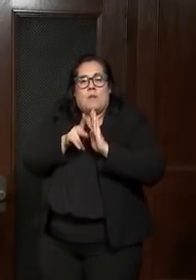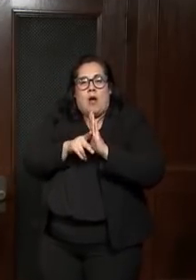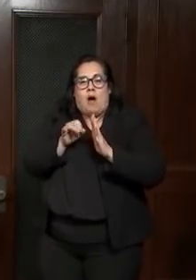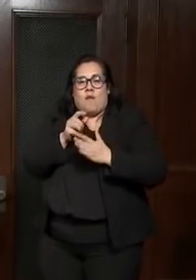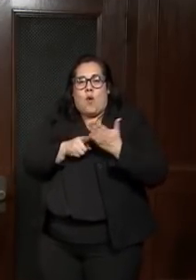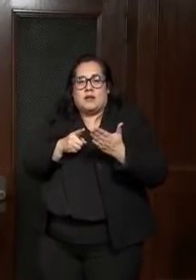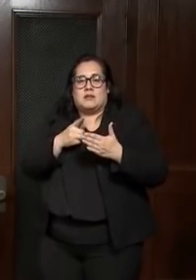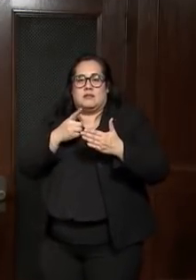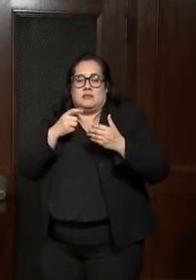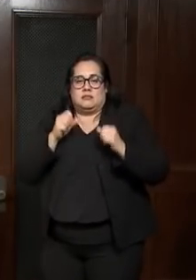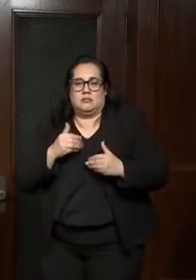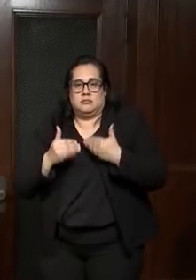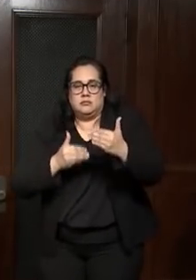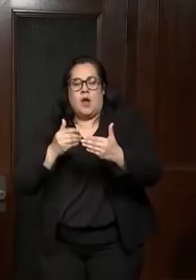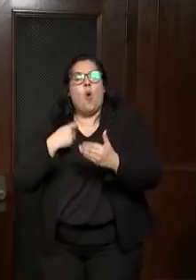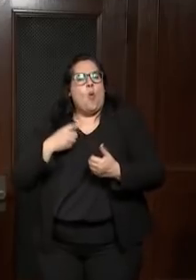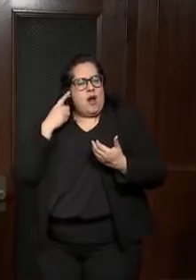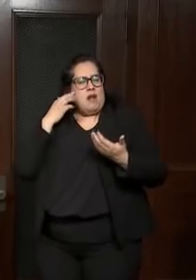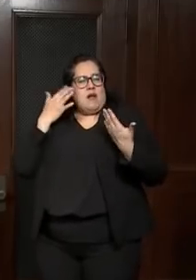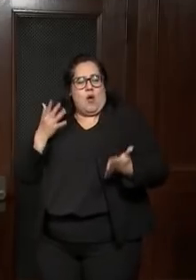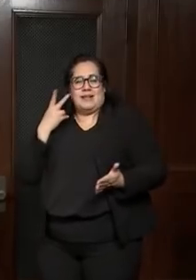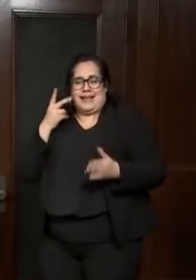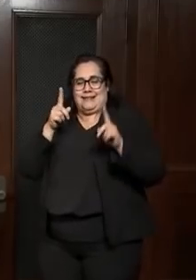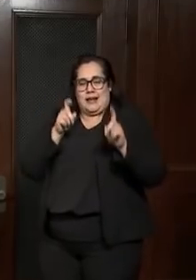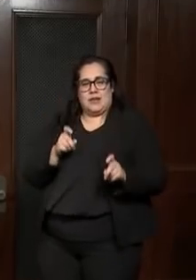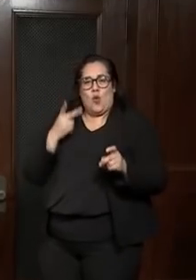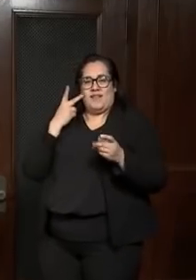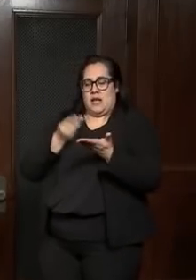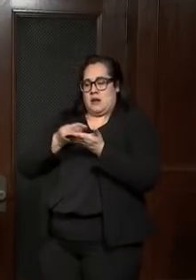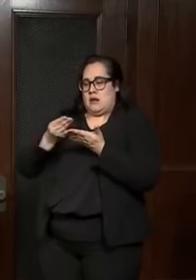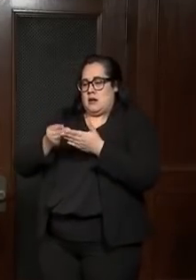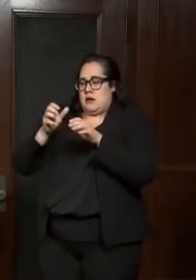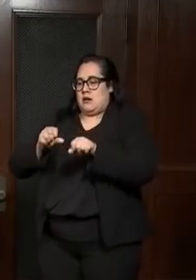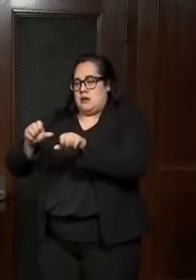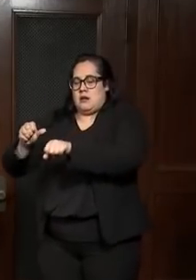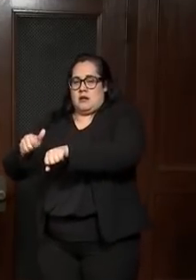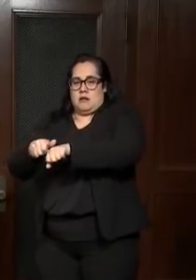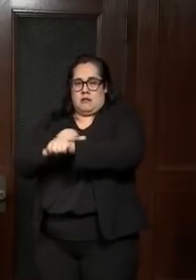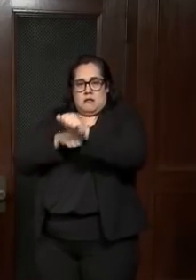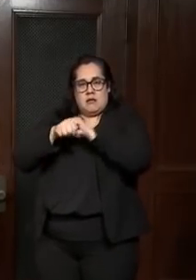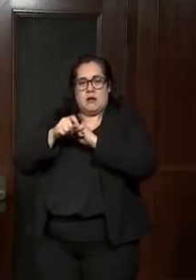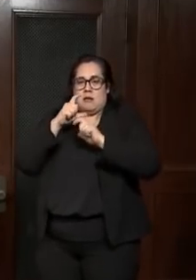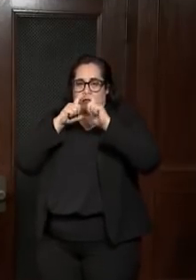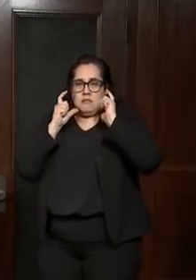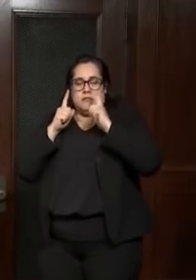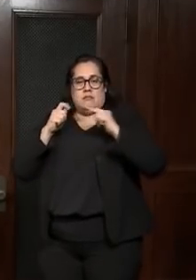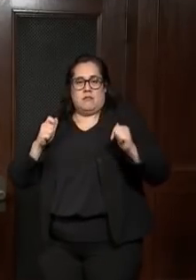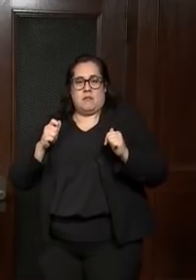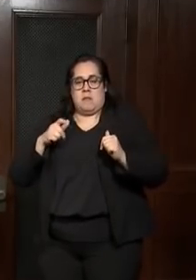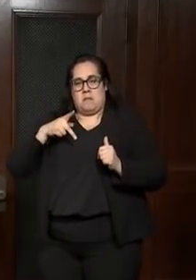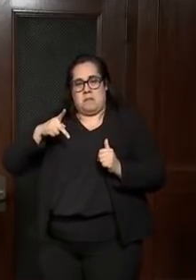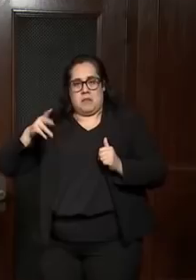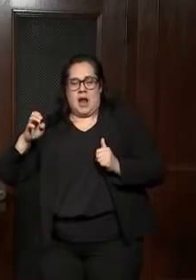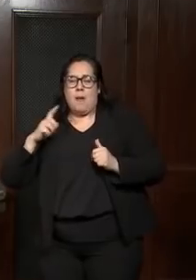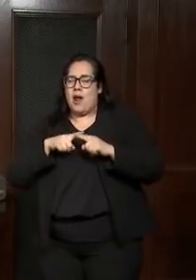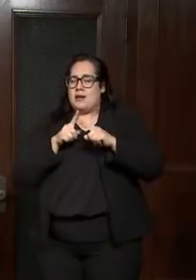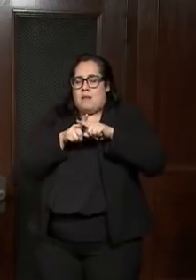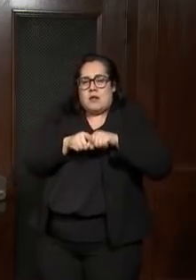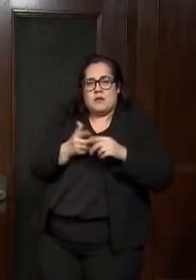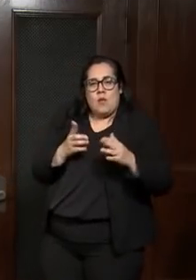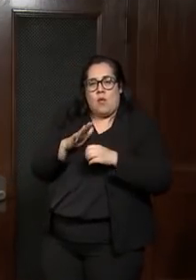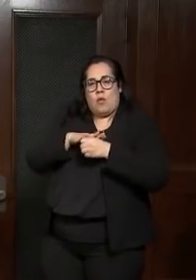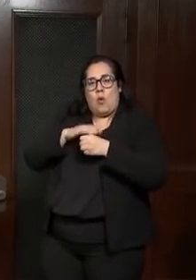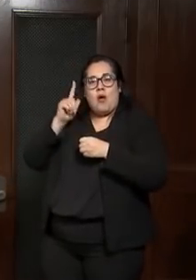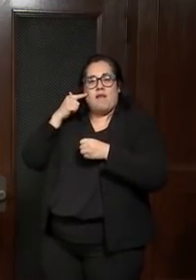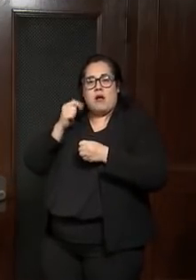as we know, as we've seen with testing, as we've seen with procurement of PPE, as we've seen with all of these things, it's going to really depend on local governments